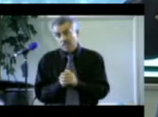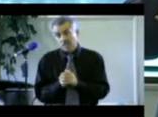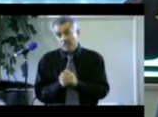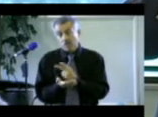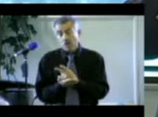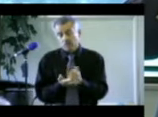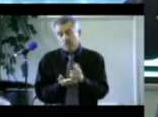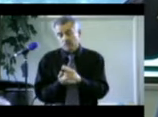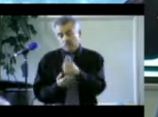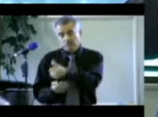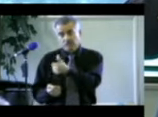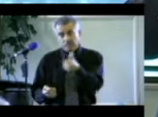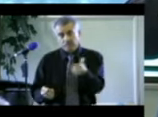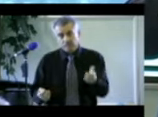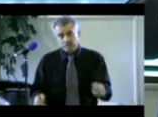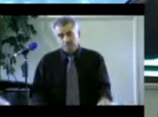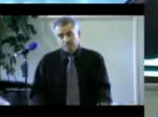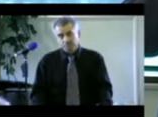yourself.